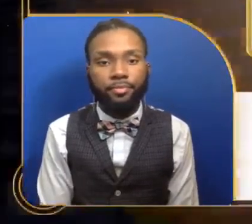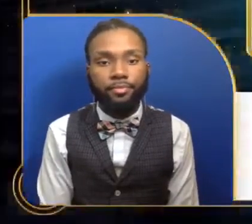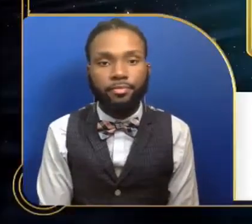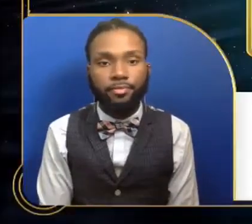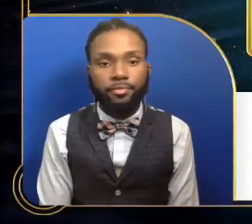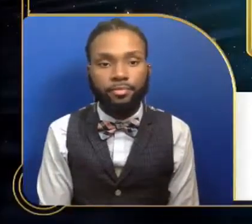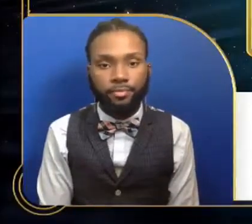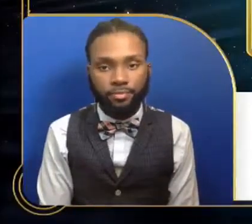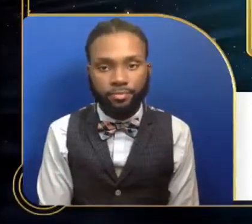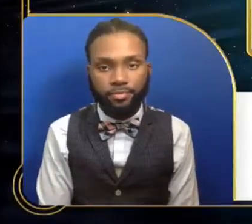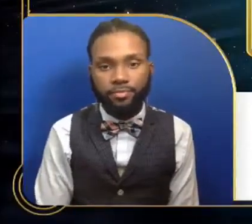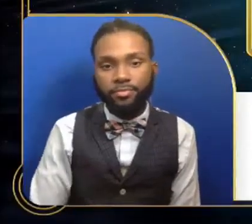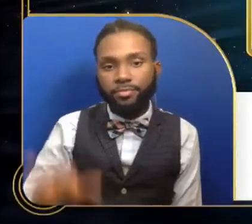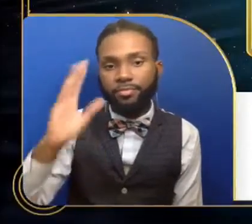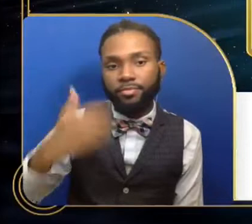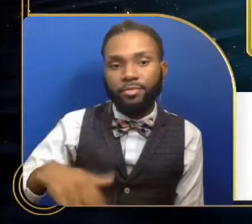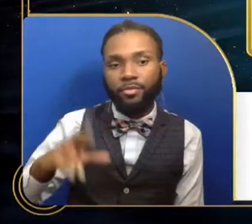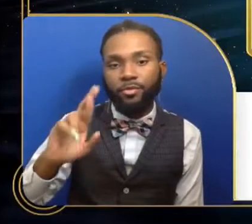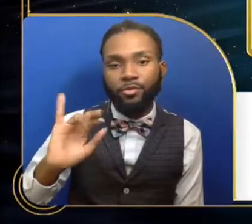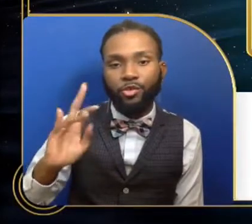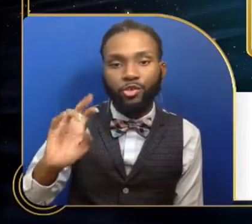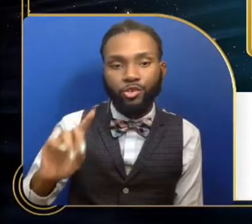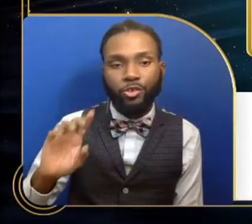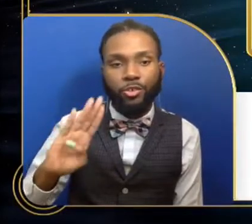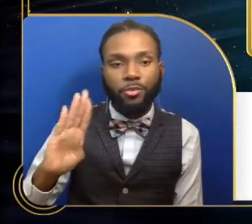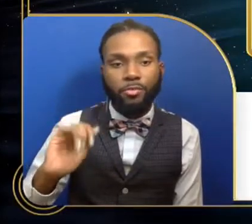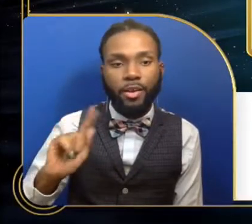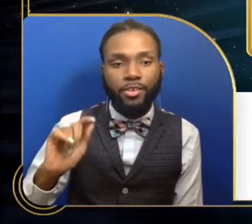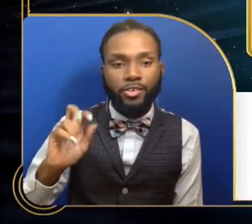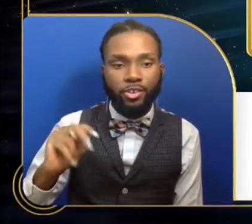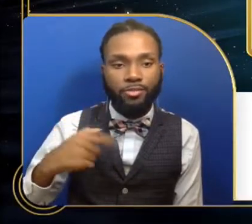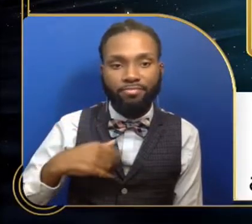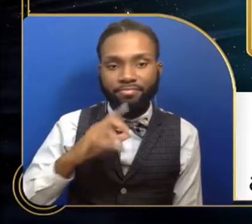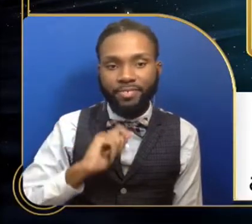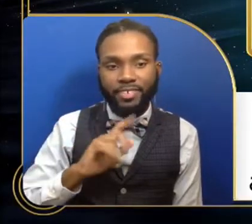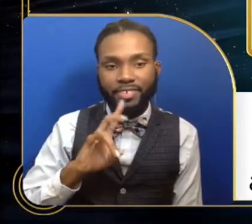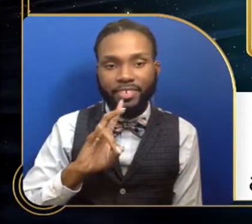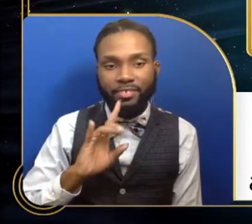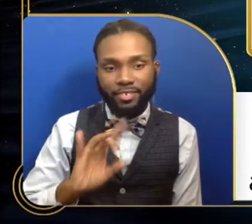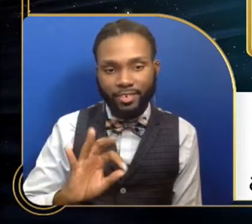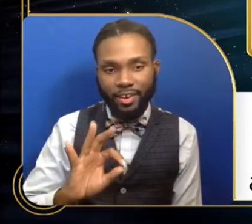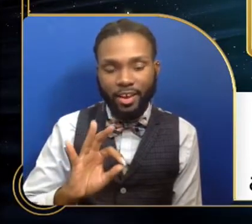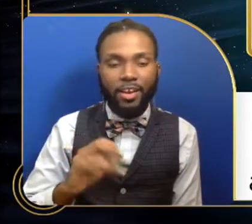I'm Richard Bazelon. I'm 79 years old, Caucasian.